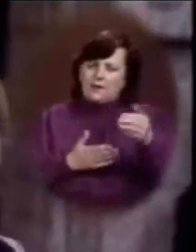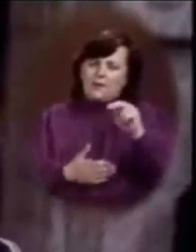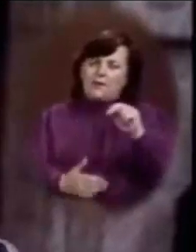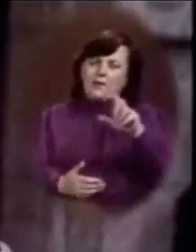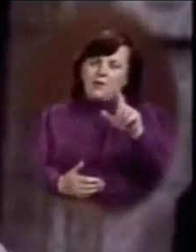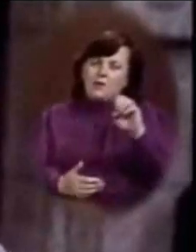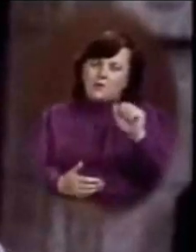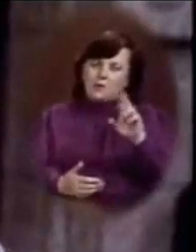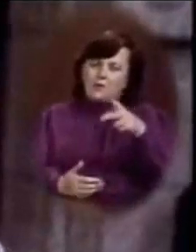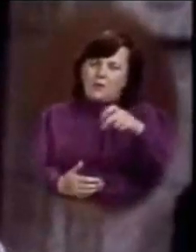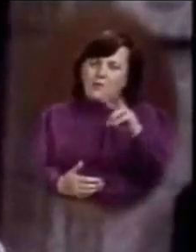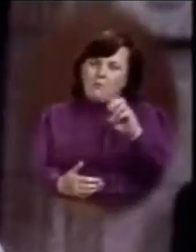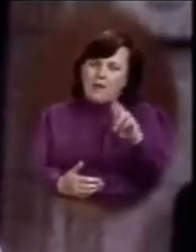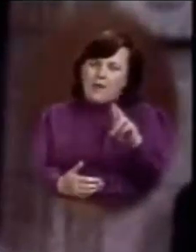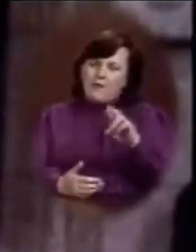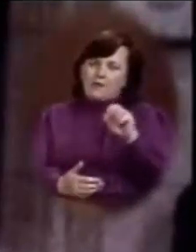Britain.